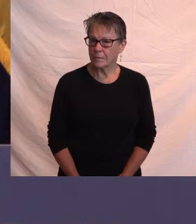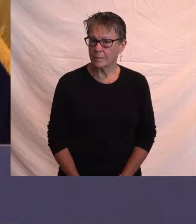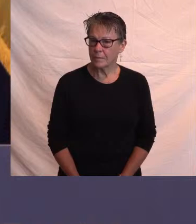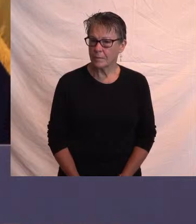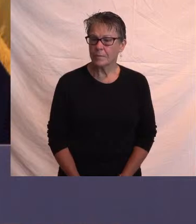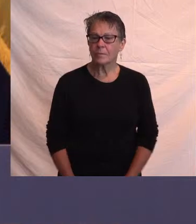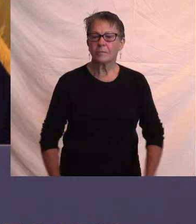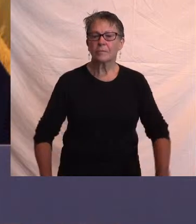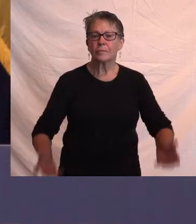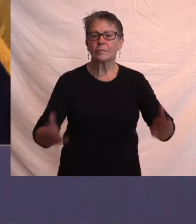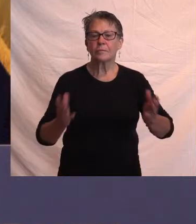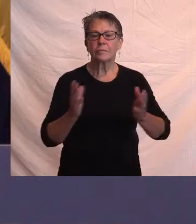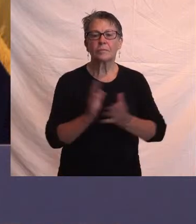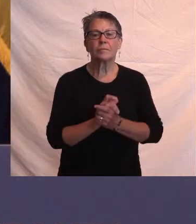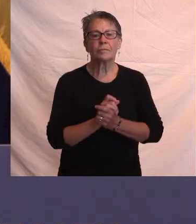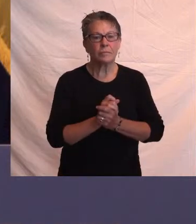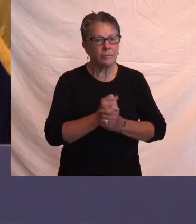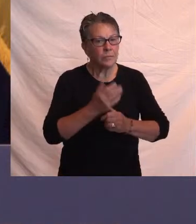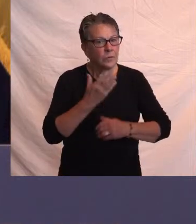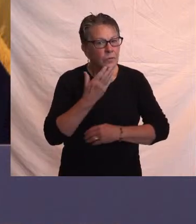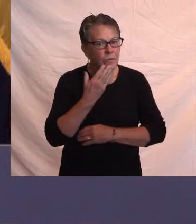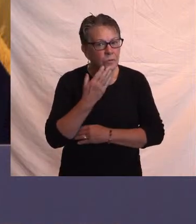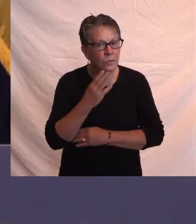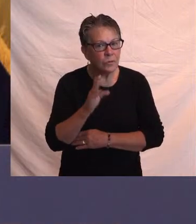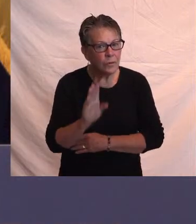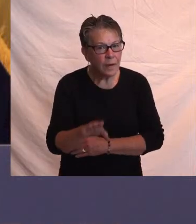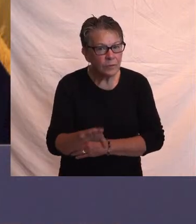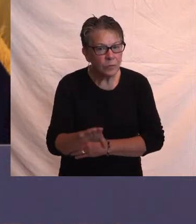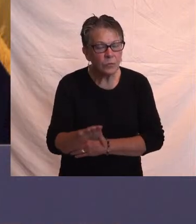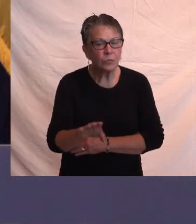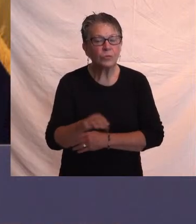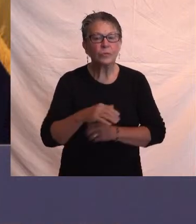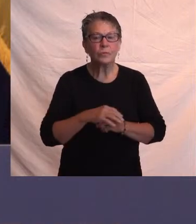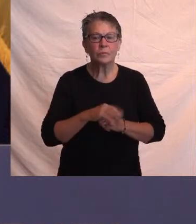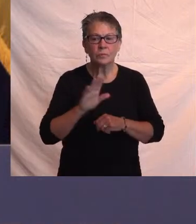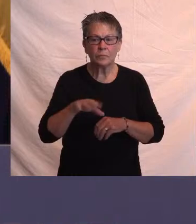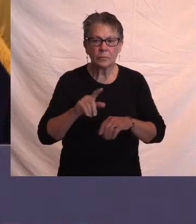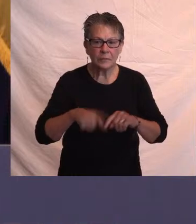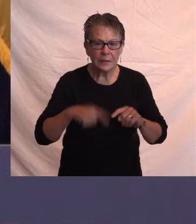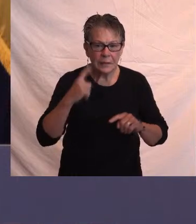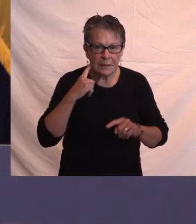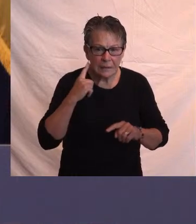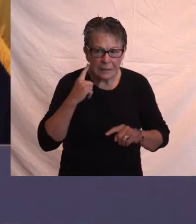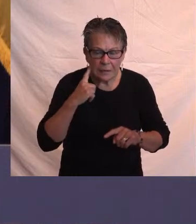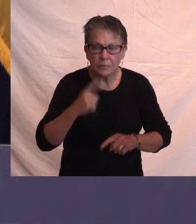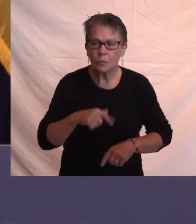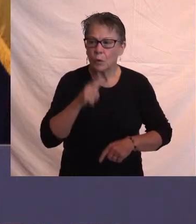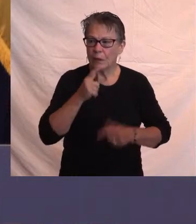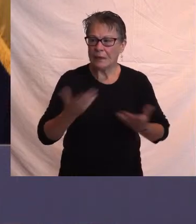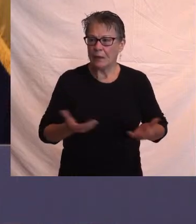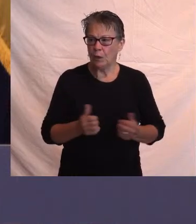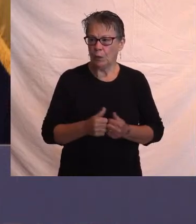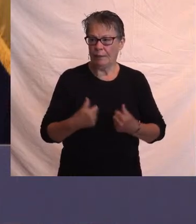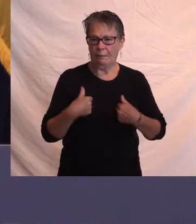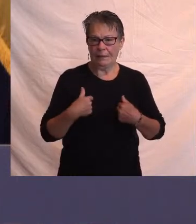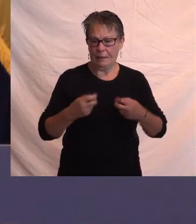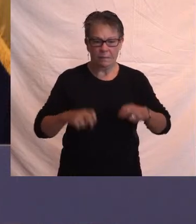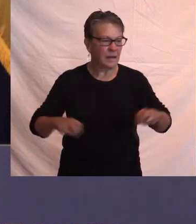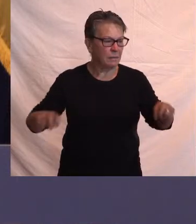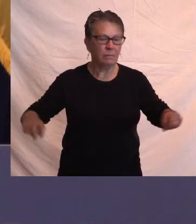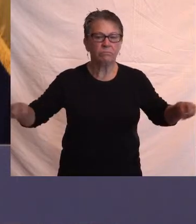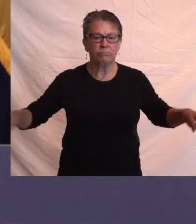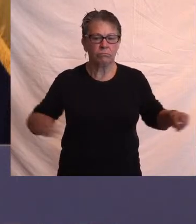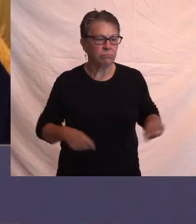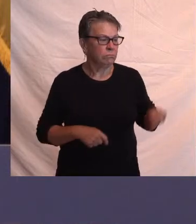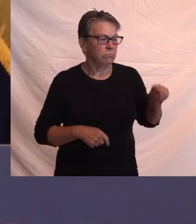Good afternoon, everyone. Seated with me to my right is the woman who needs no introduction, the Commissioner of the Department of Health, Judy